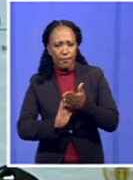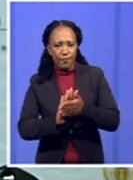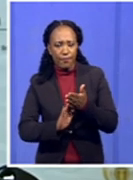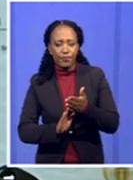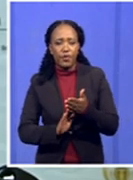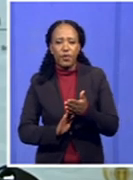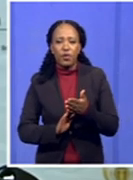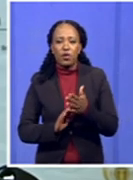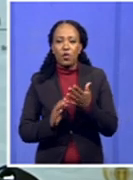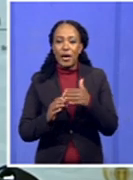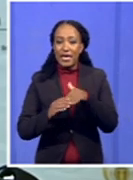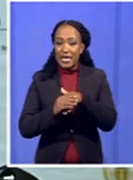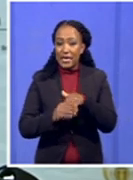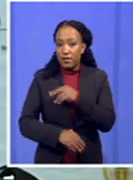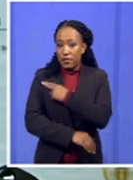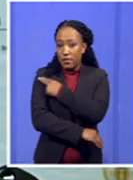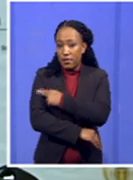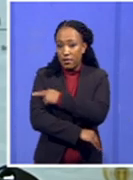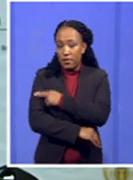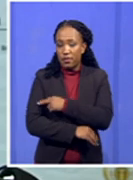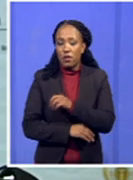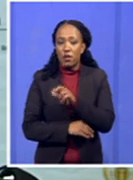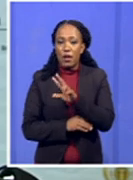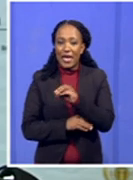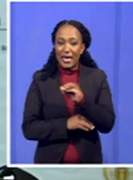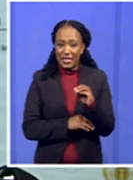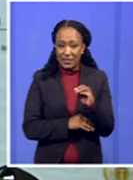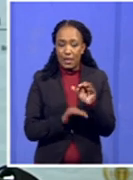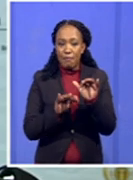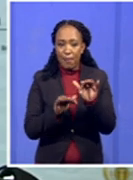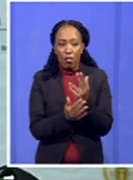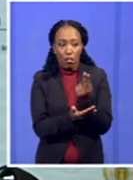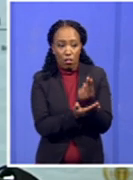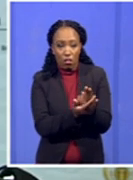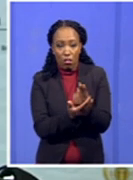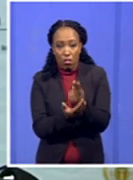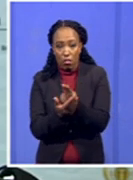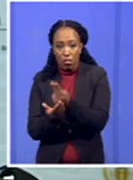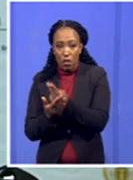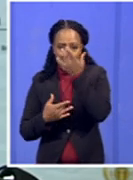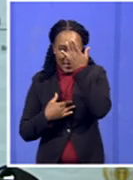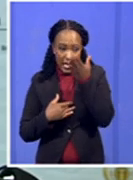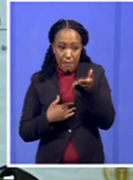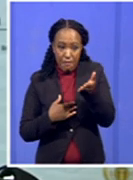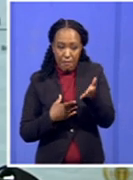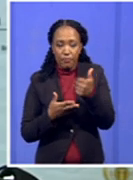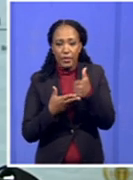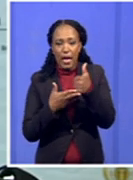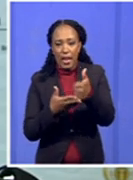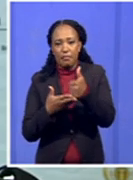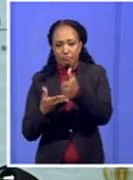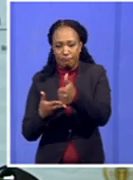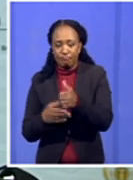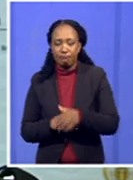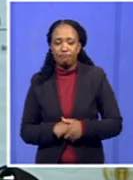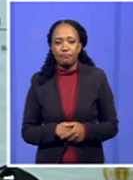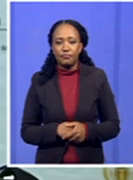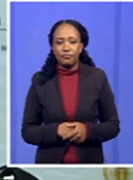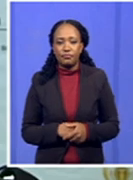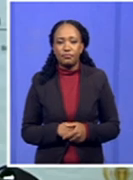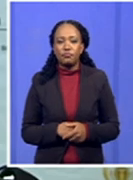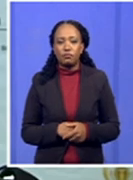hospital, there is just under 800 patients already, being serviced, admitted in the hospital. So